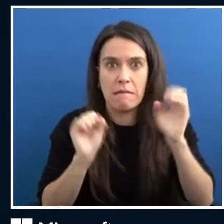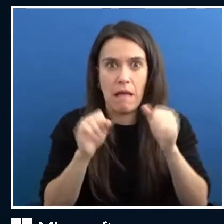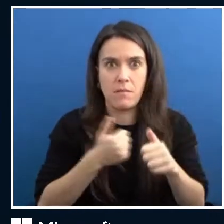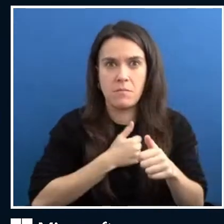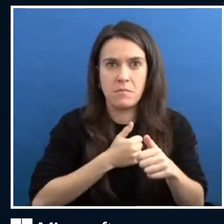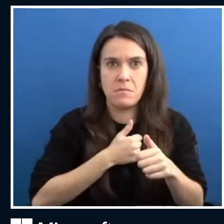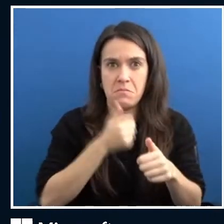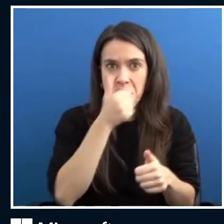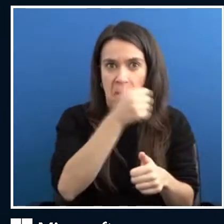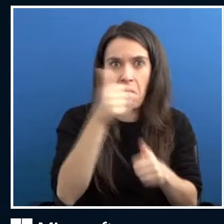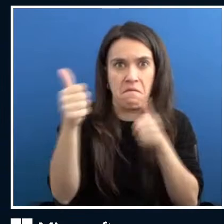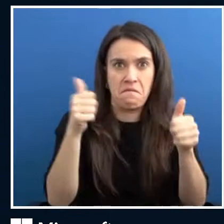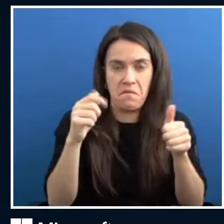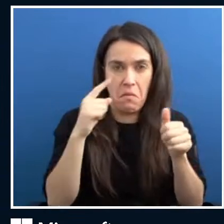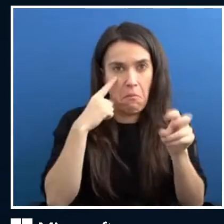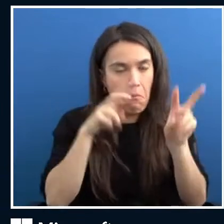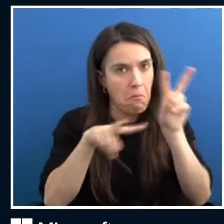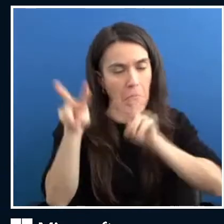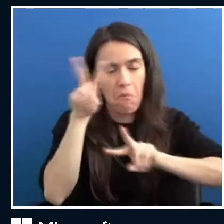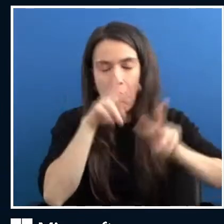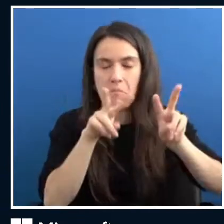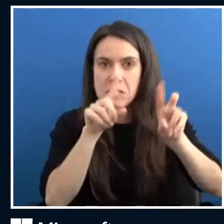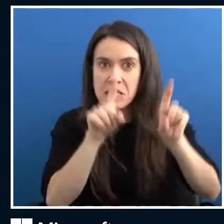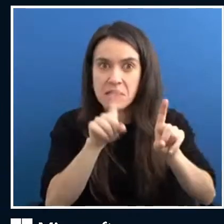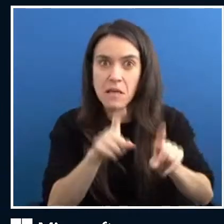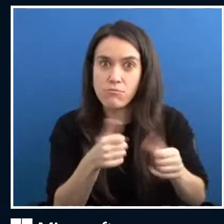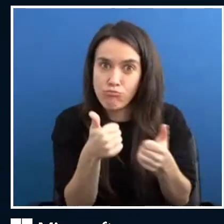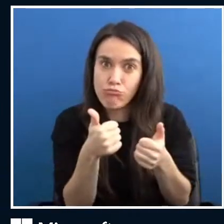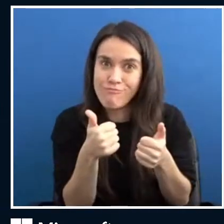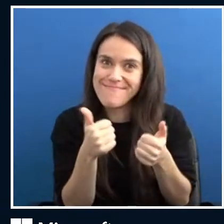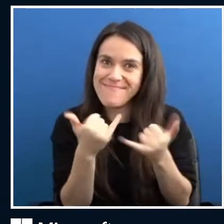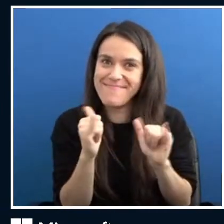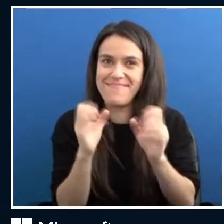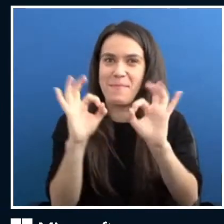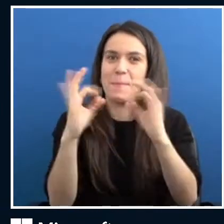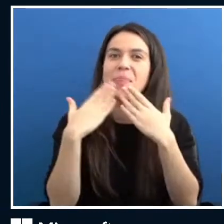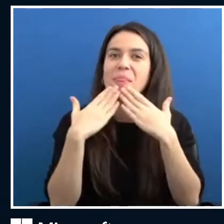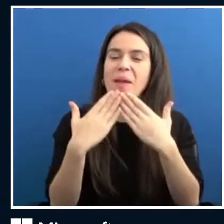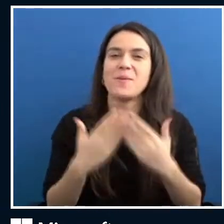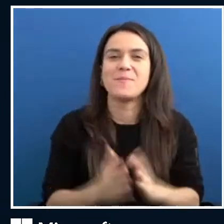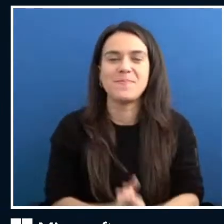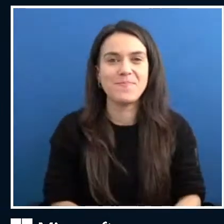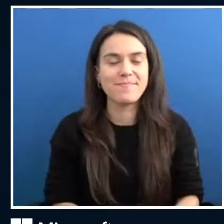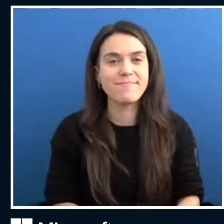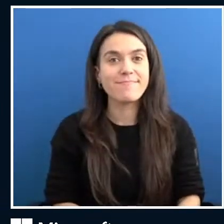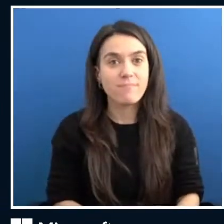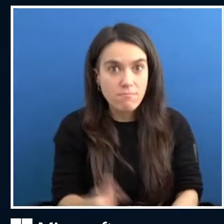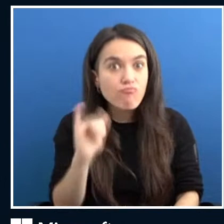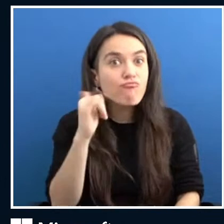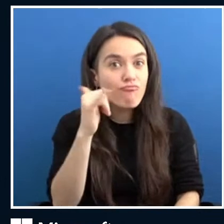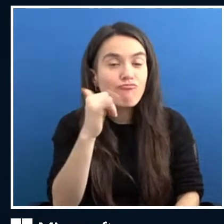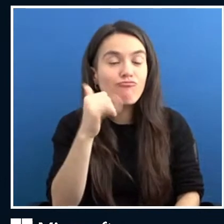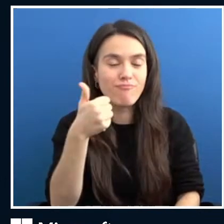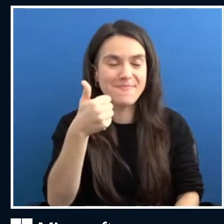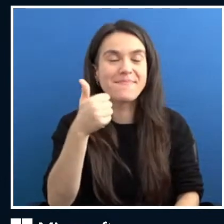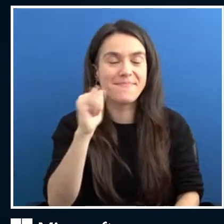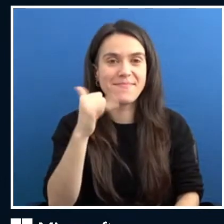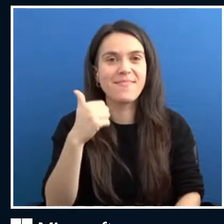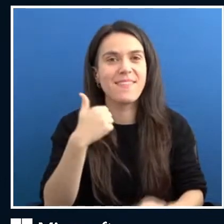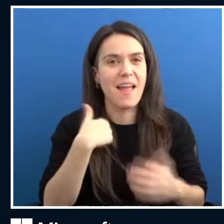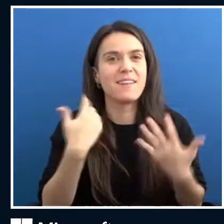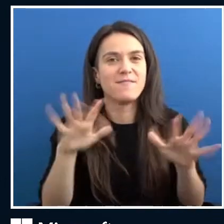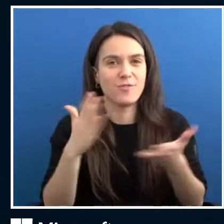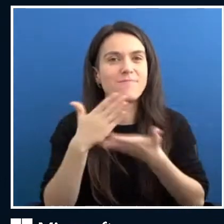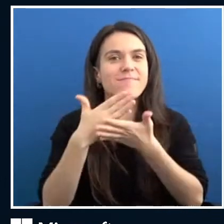kind of useful kind of format? Yes. I believe I have shared my GitHub repo,